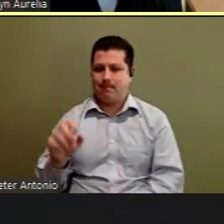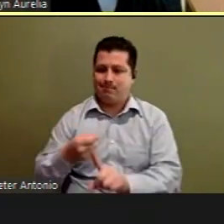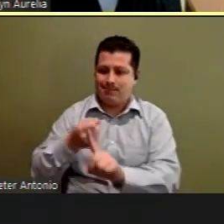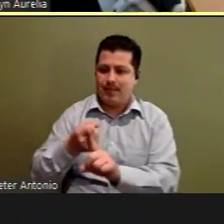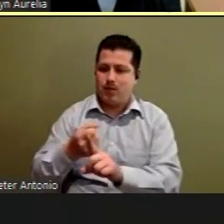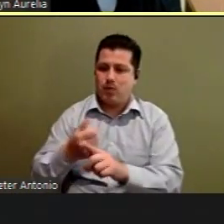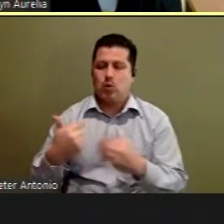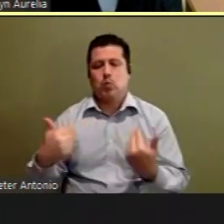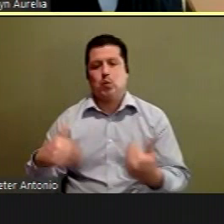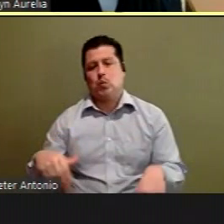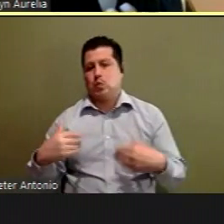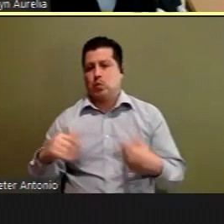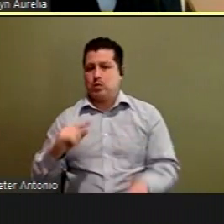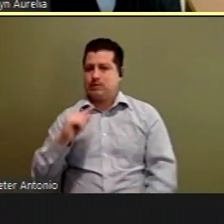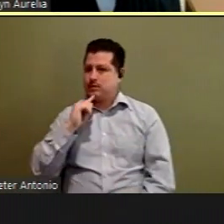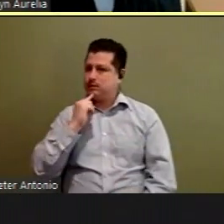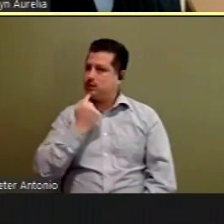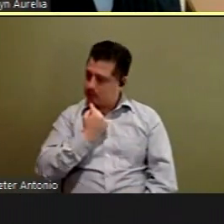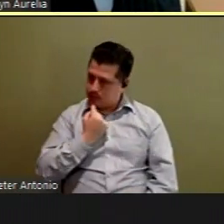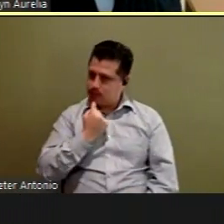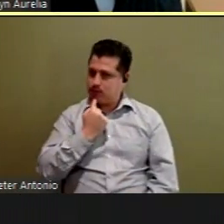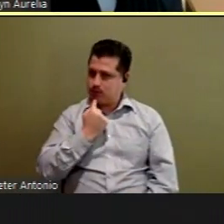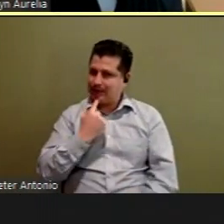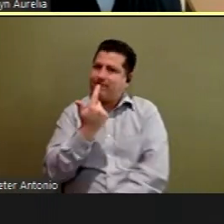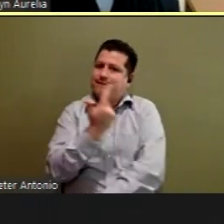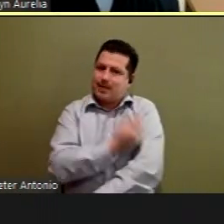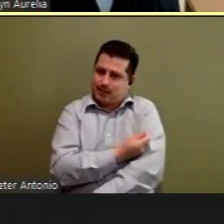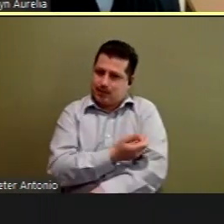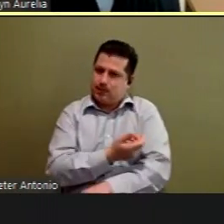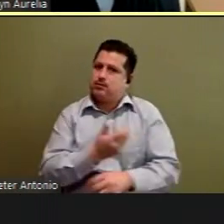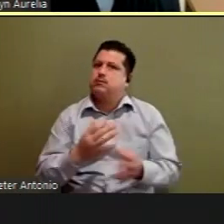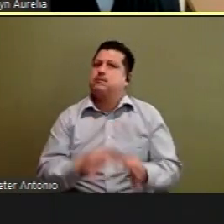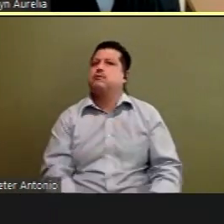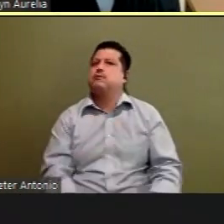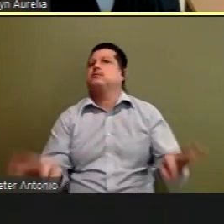any disease. So vaccination is very, very important.